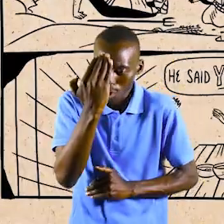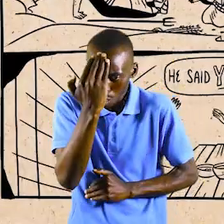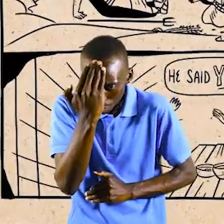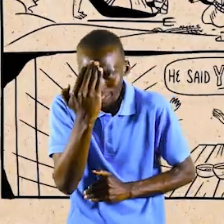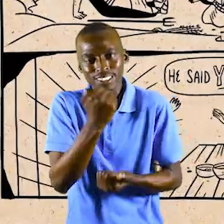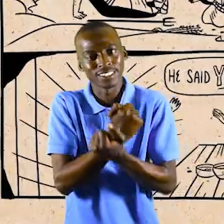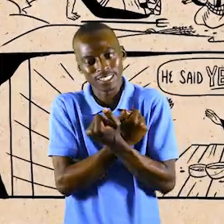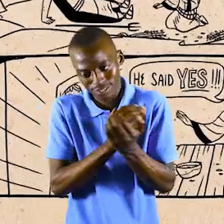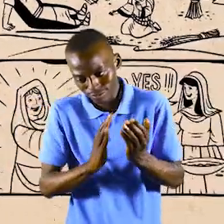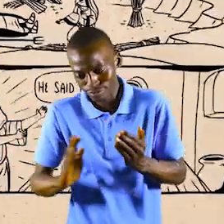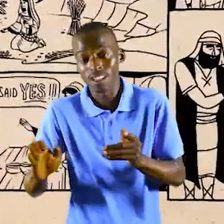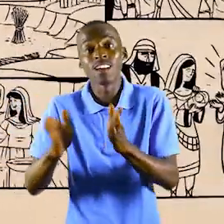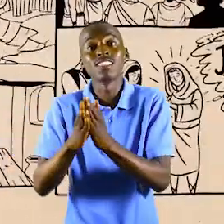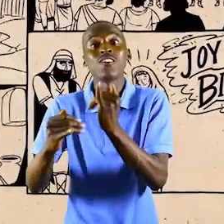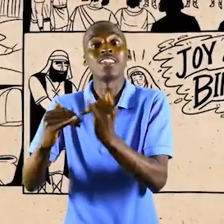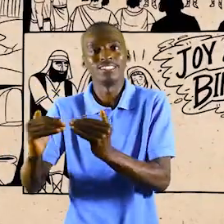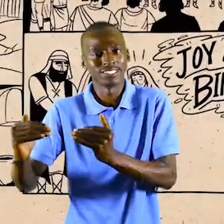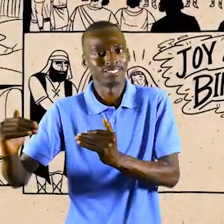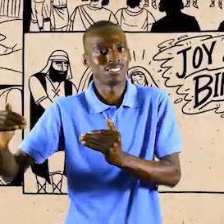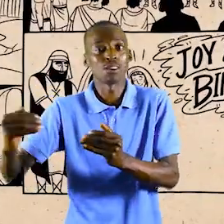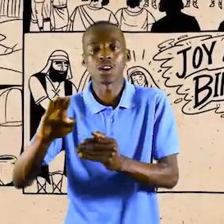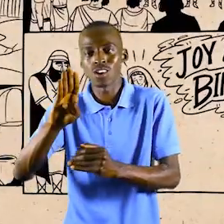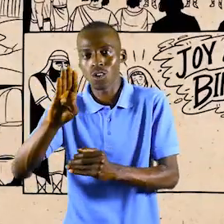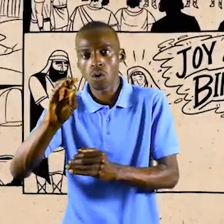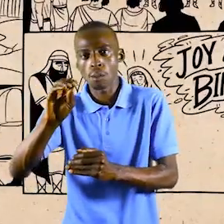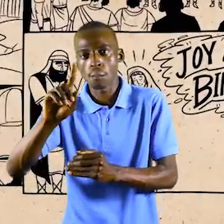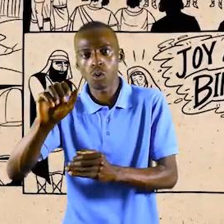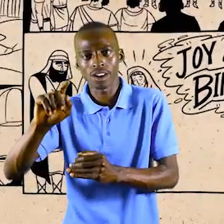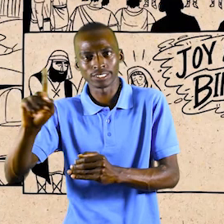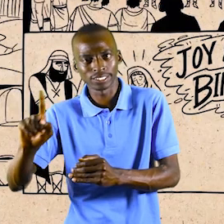part of Ruth. And that is now matched by Boaz's